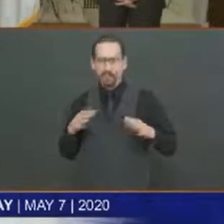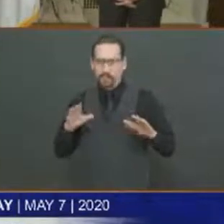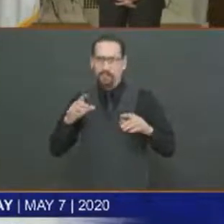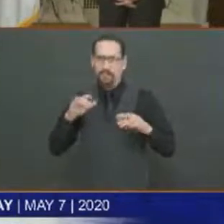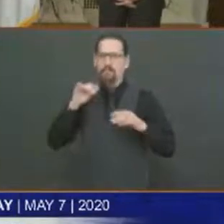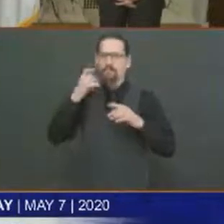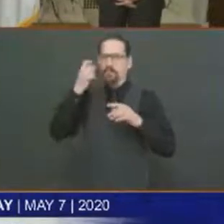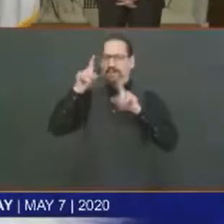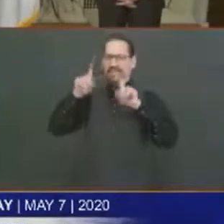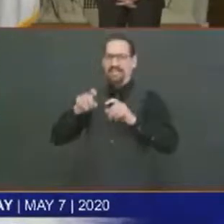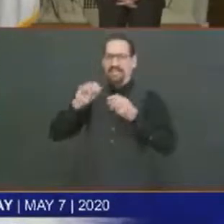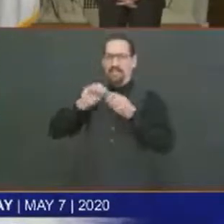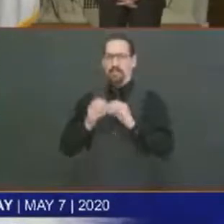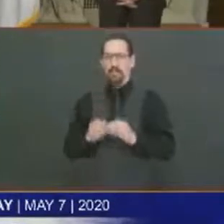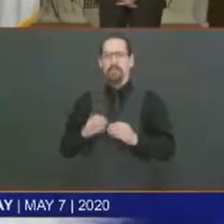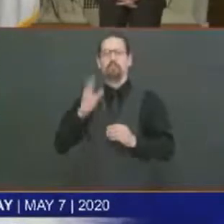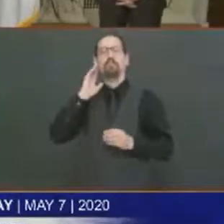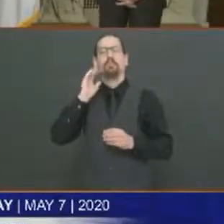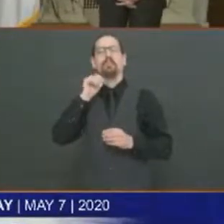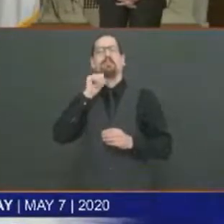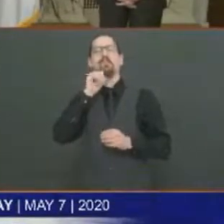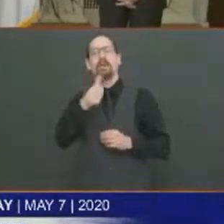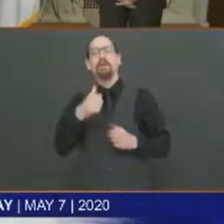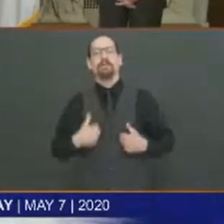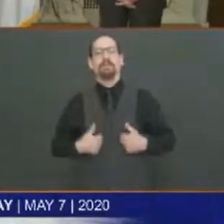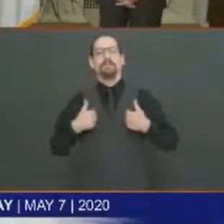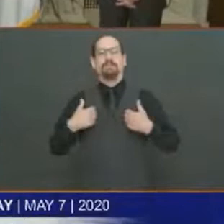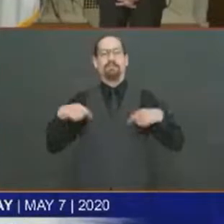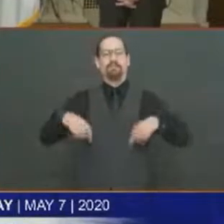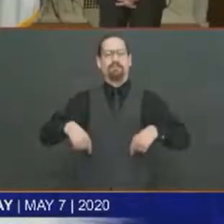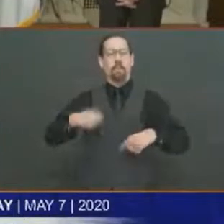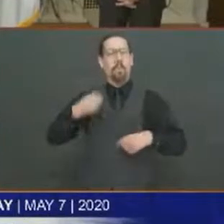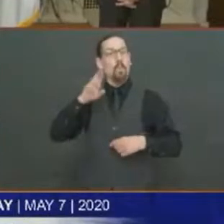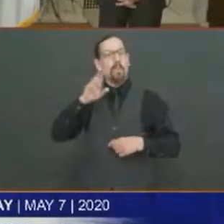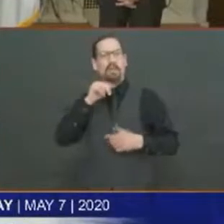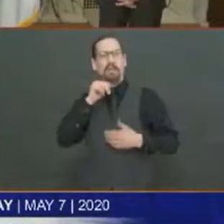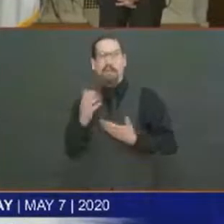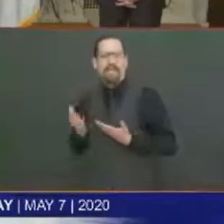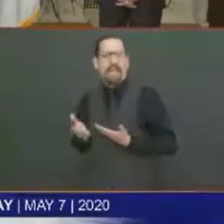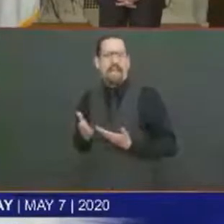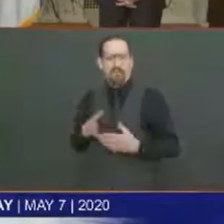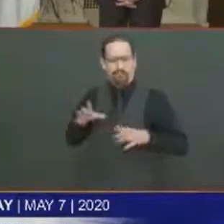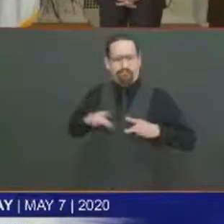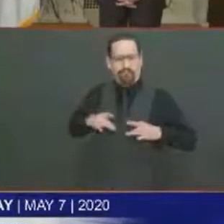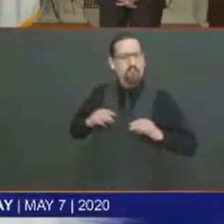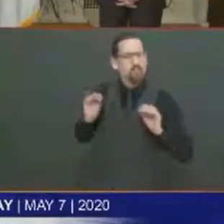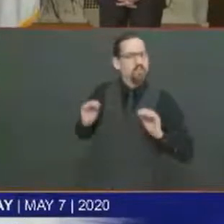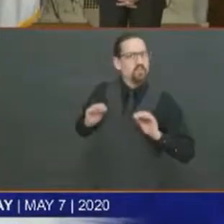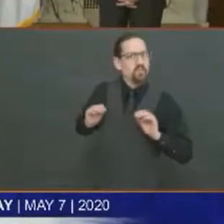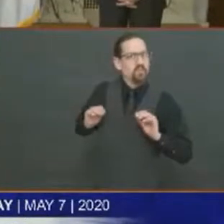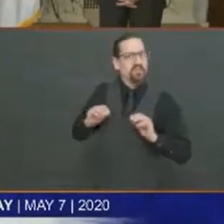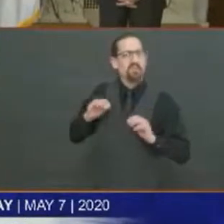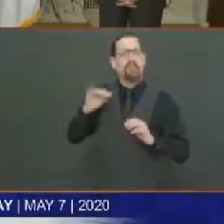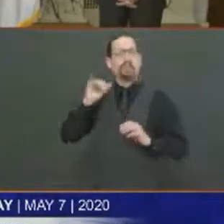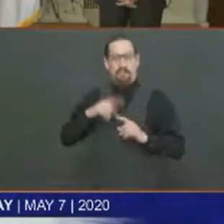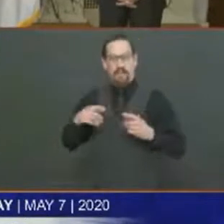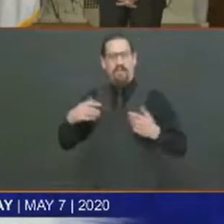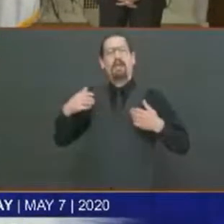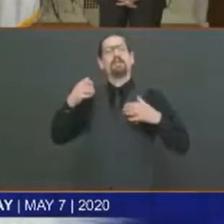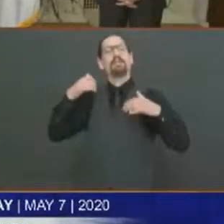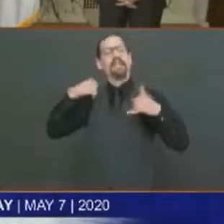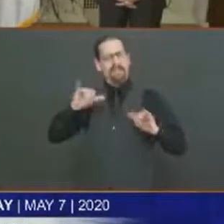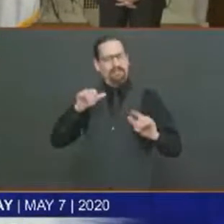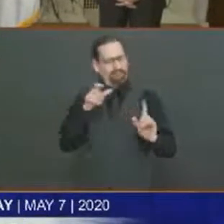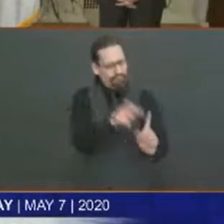were unlikely to transmit the virus to another person because they were following the process appropriately, and that at all